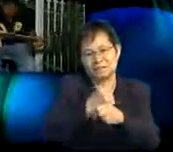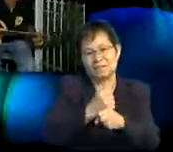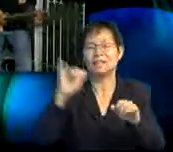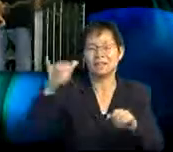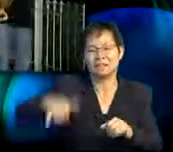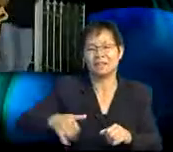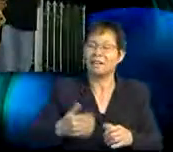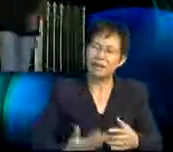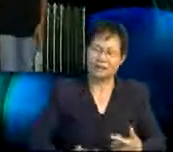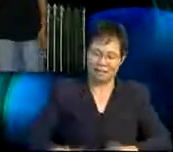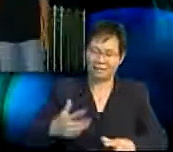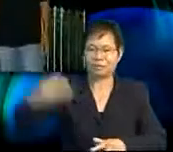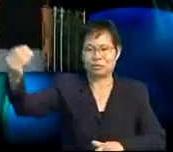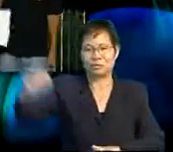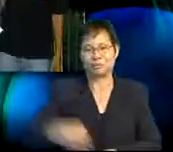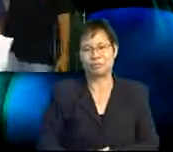go.